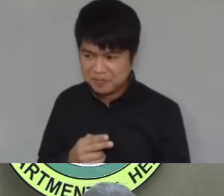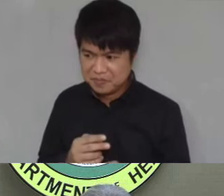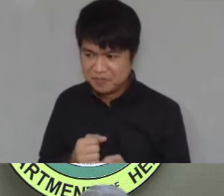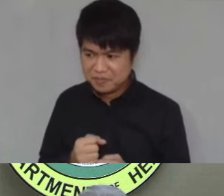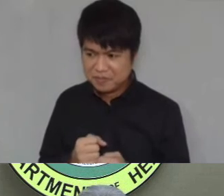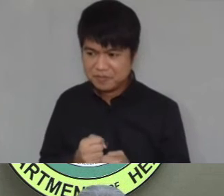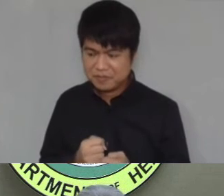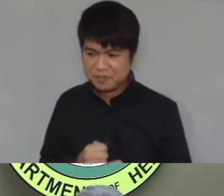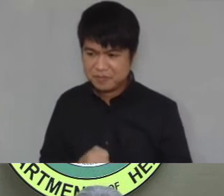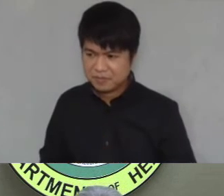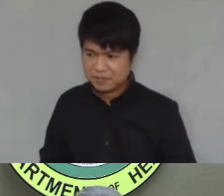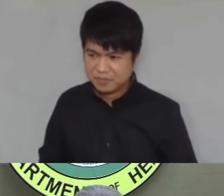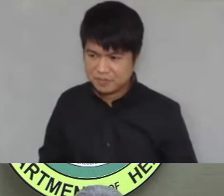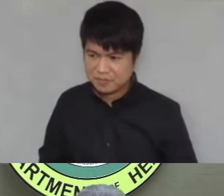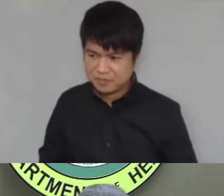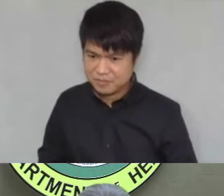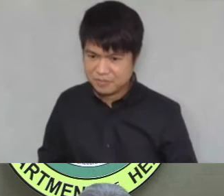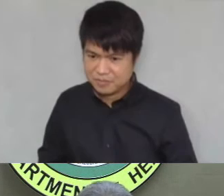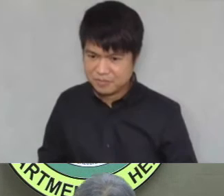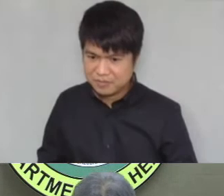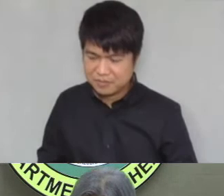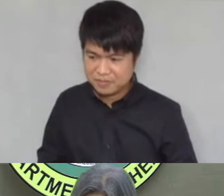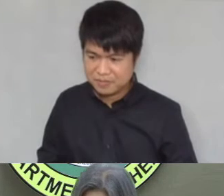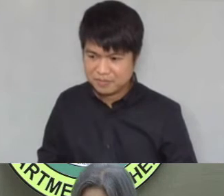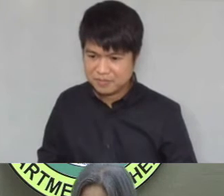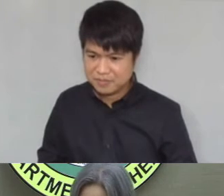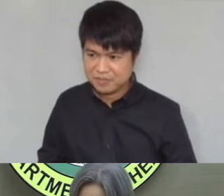together to actually come up with these standards.